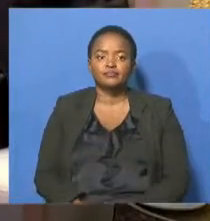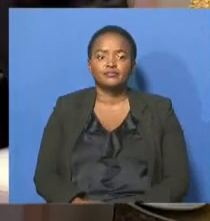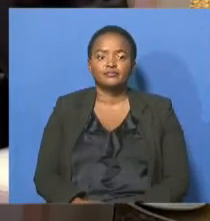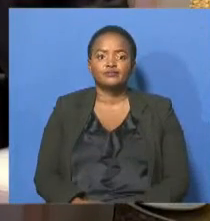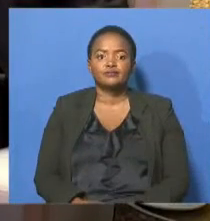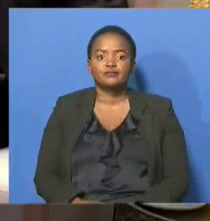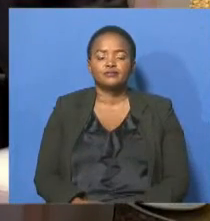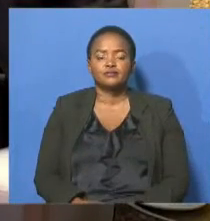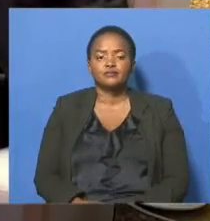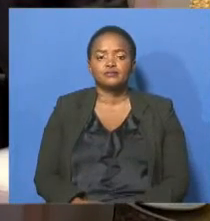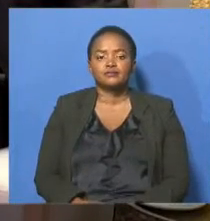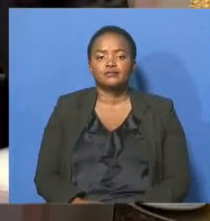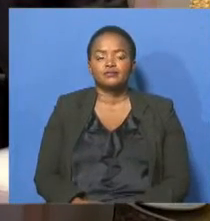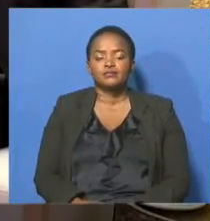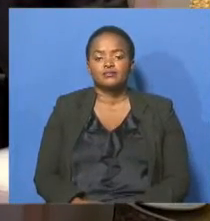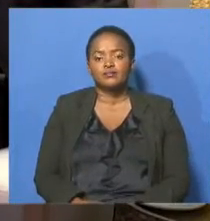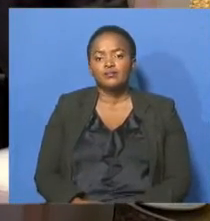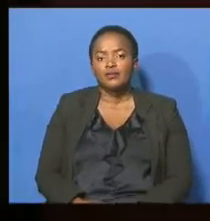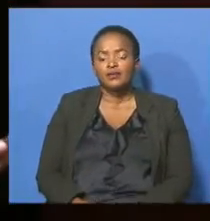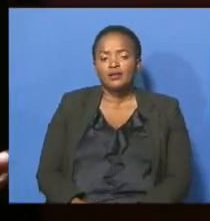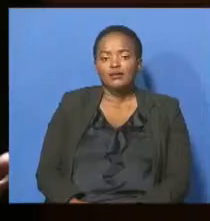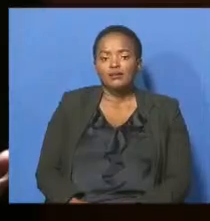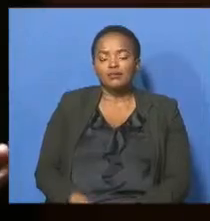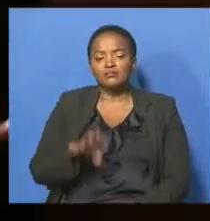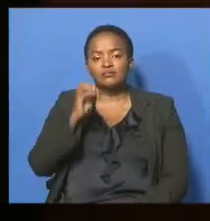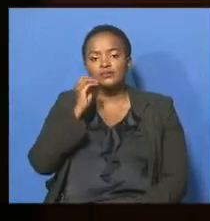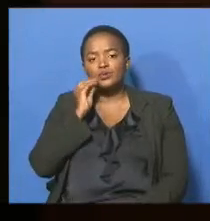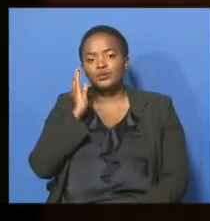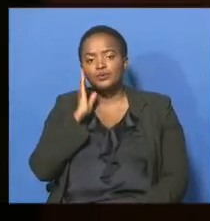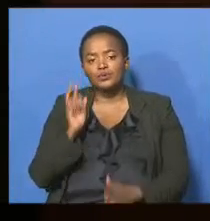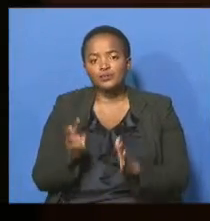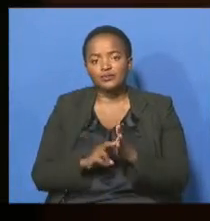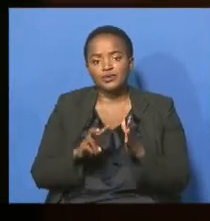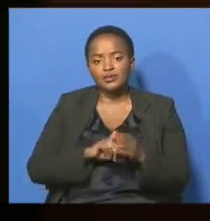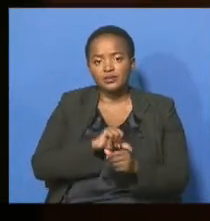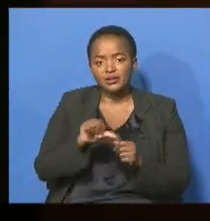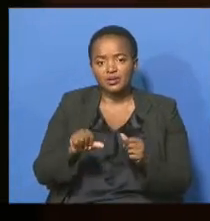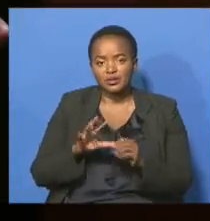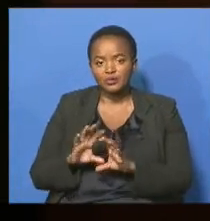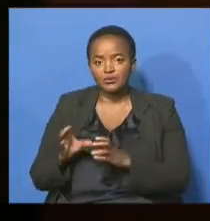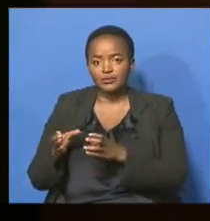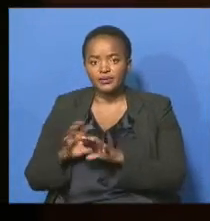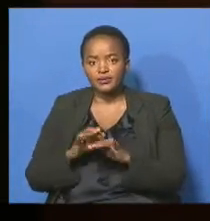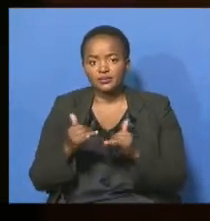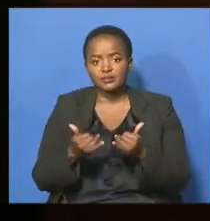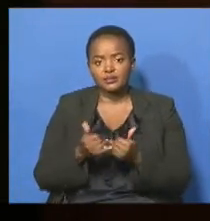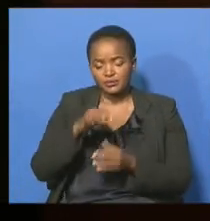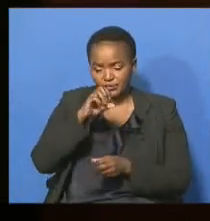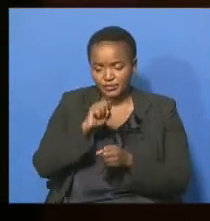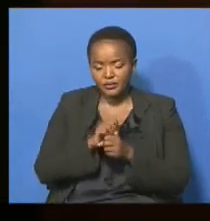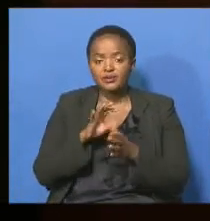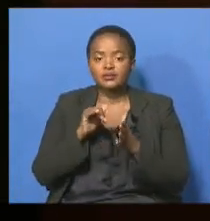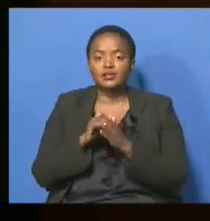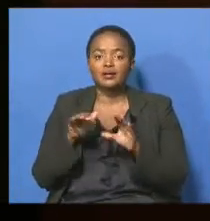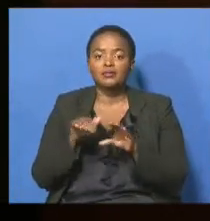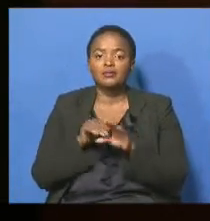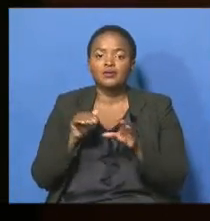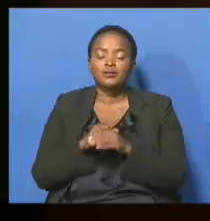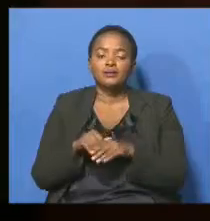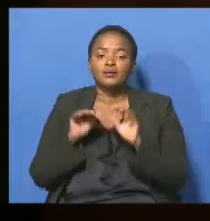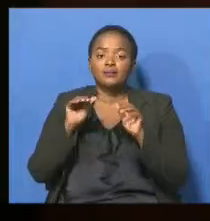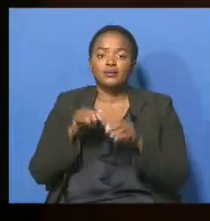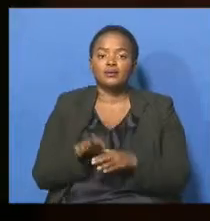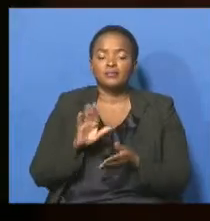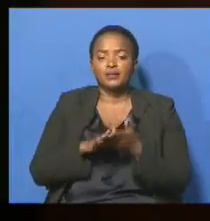The neighborhood watch committees, we saw that if members of the public become equal